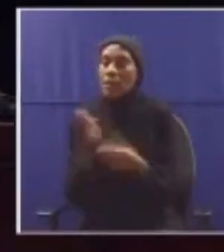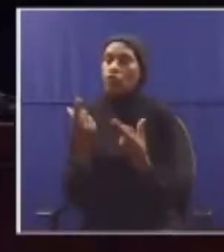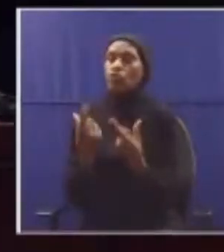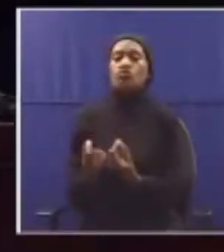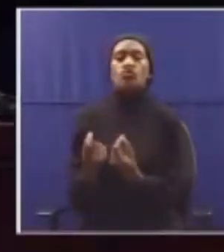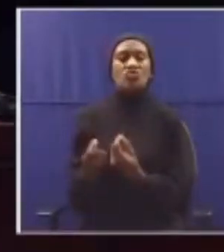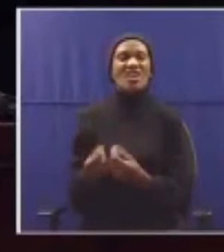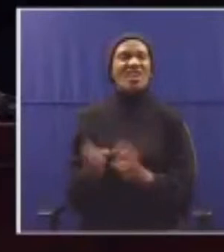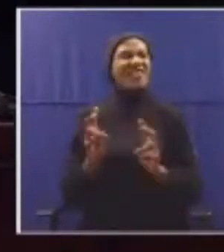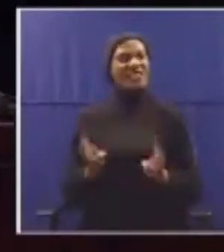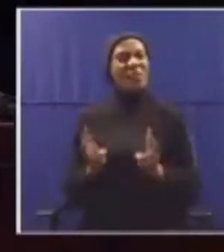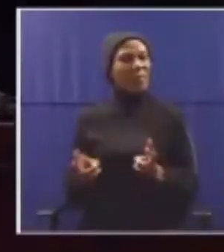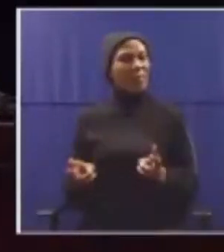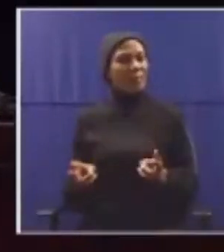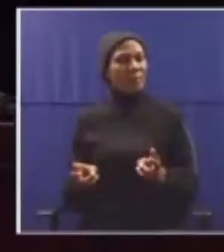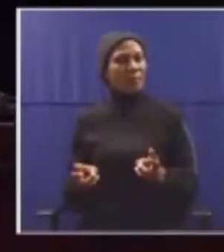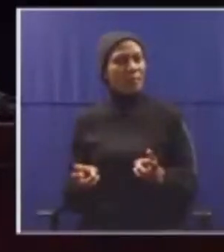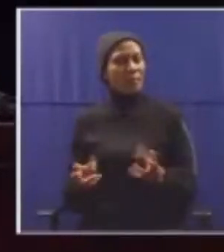it naturally.